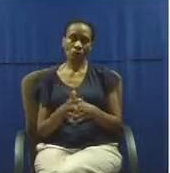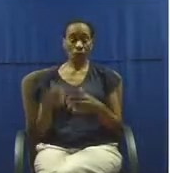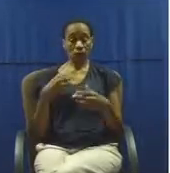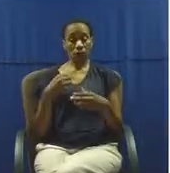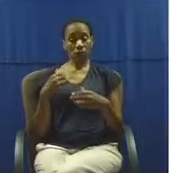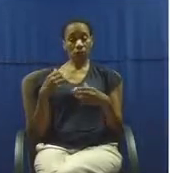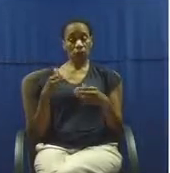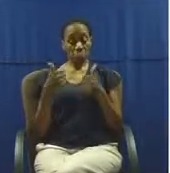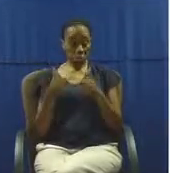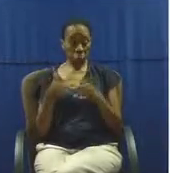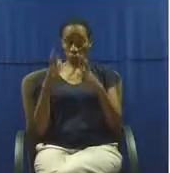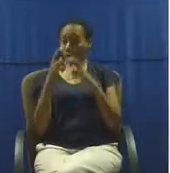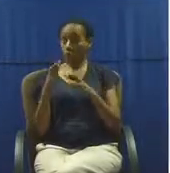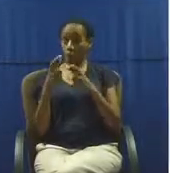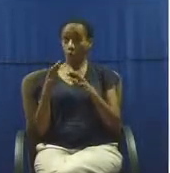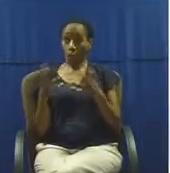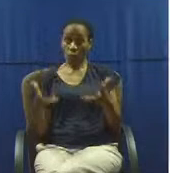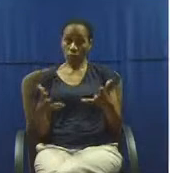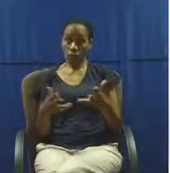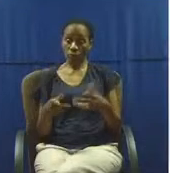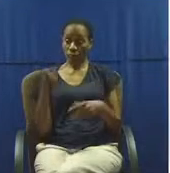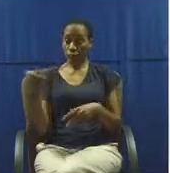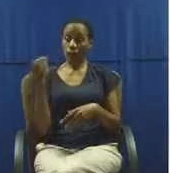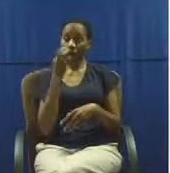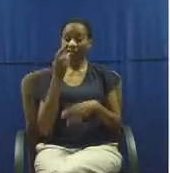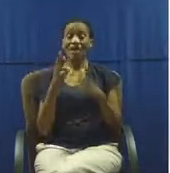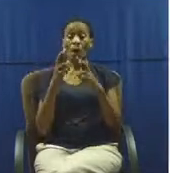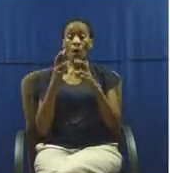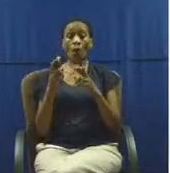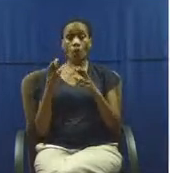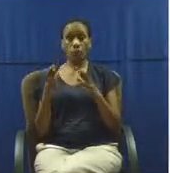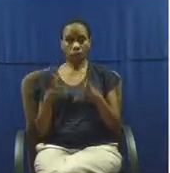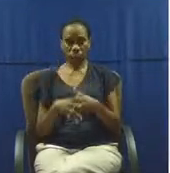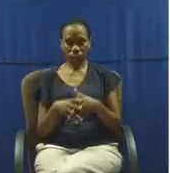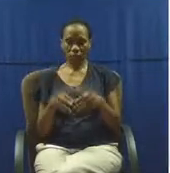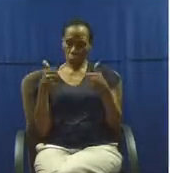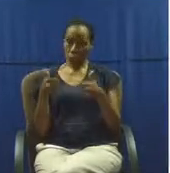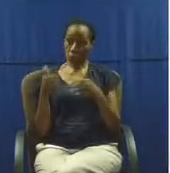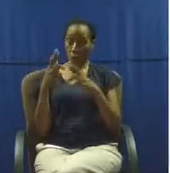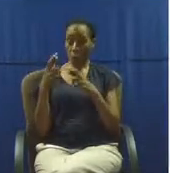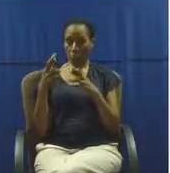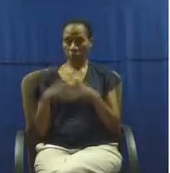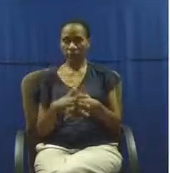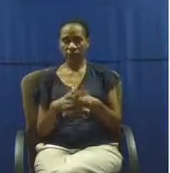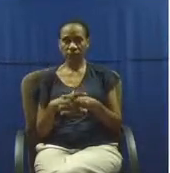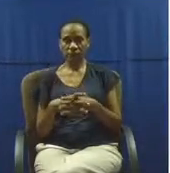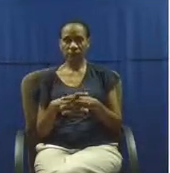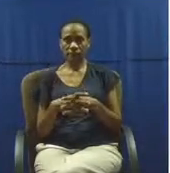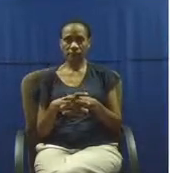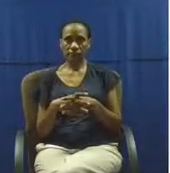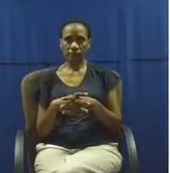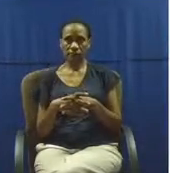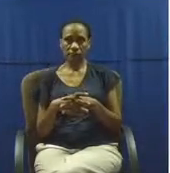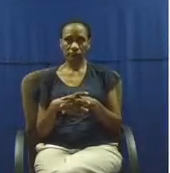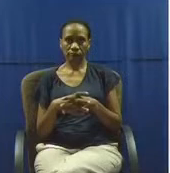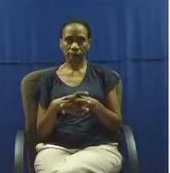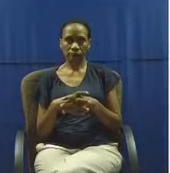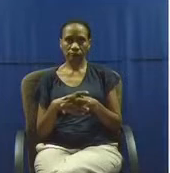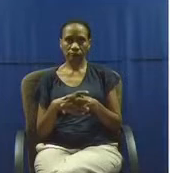hope, because that's exactly what you said. It's a wonderful hope, and